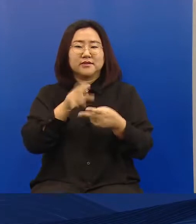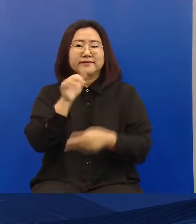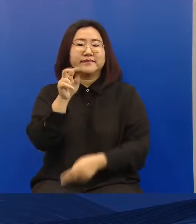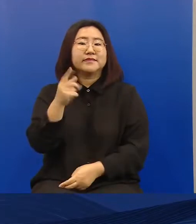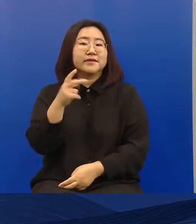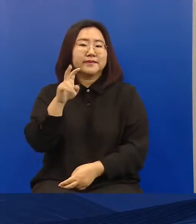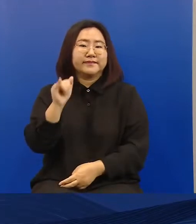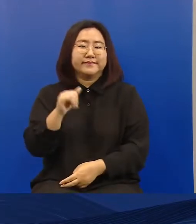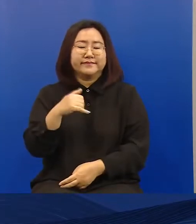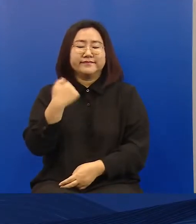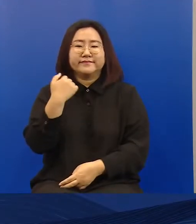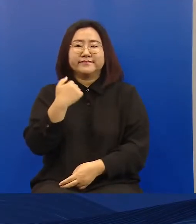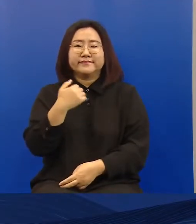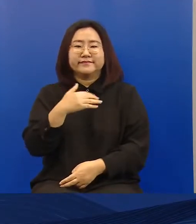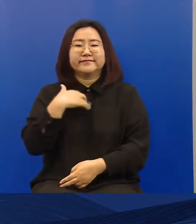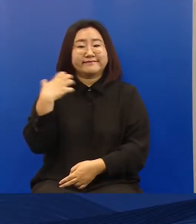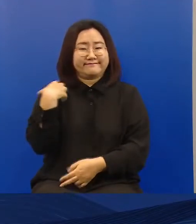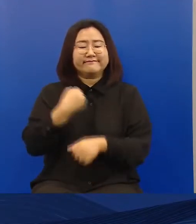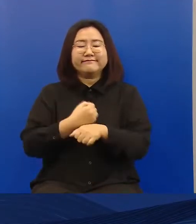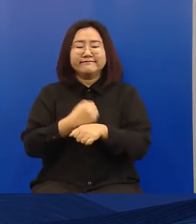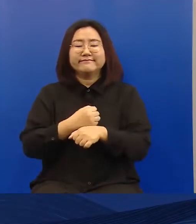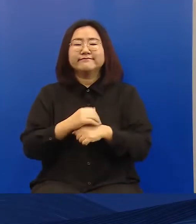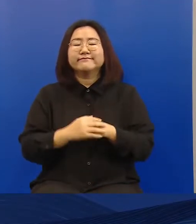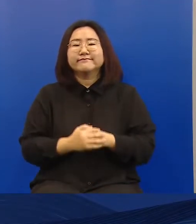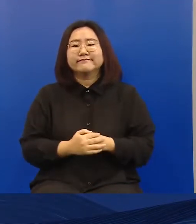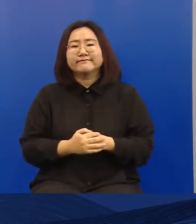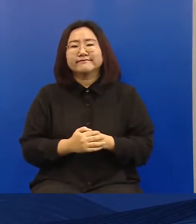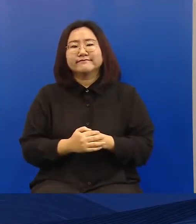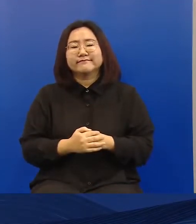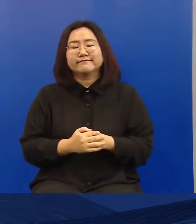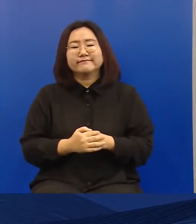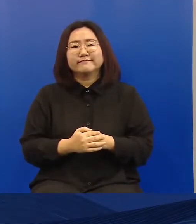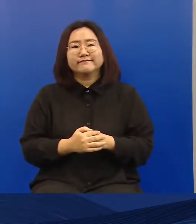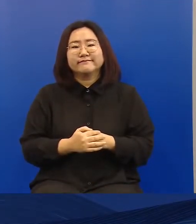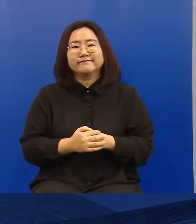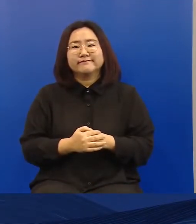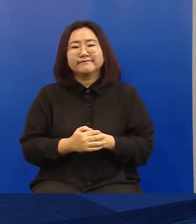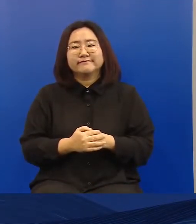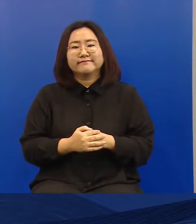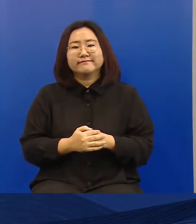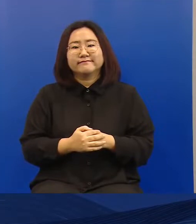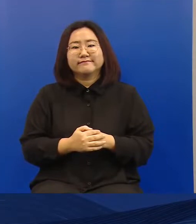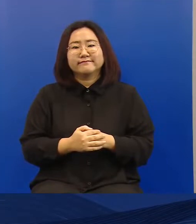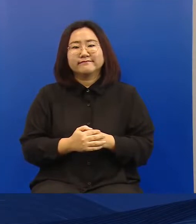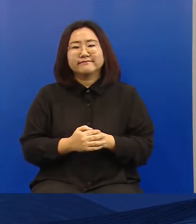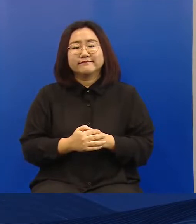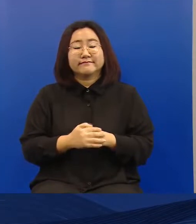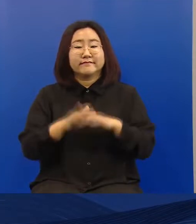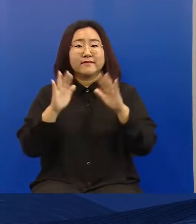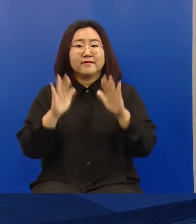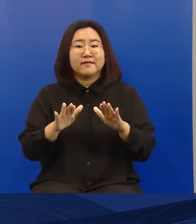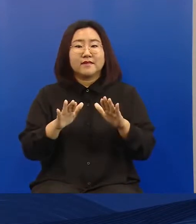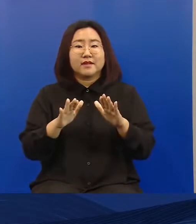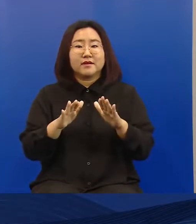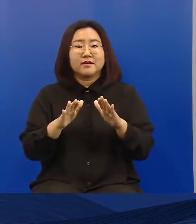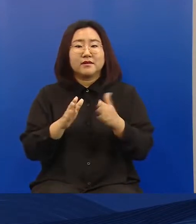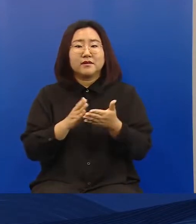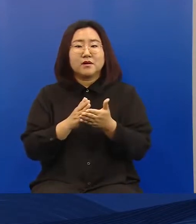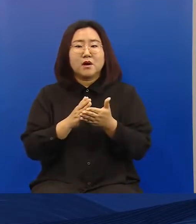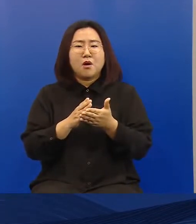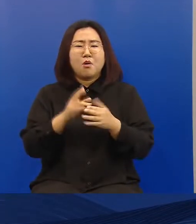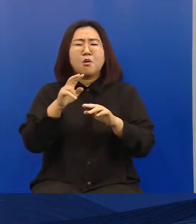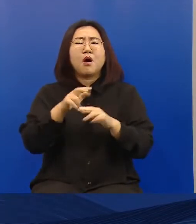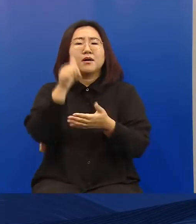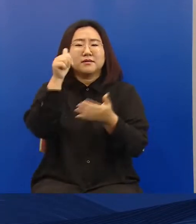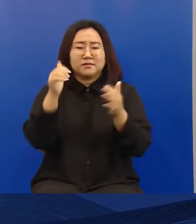Language interpretation will be done by Sign Language interpreter Lee Hyun-mi from Jeju Provincial Deaf Association. Now